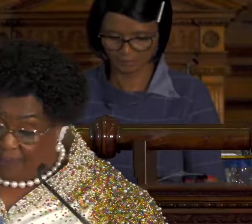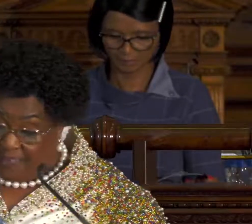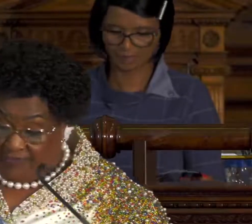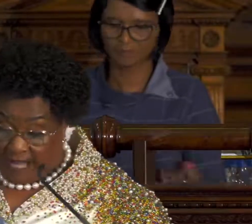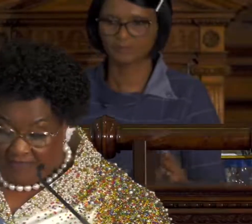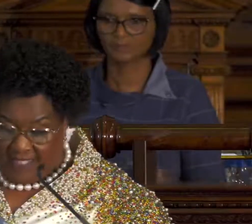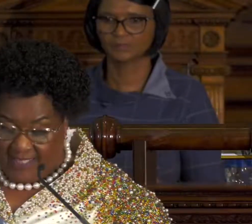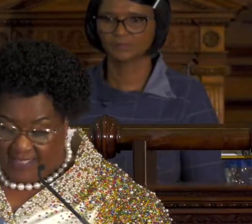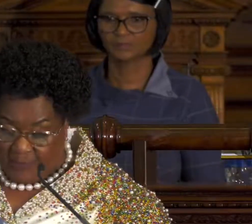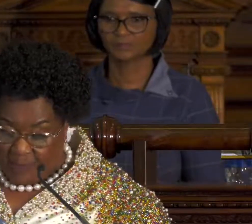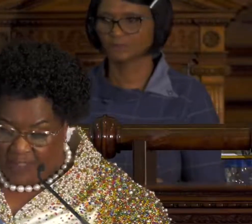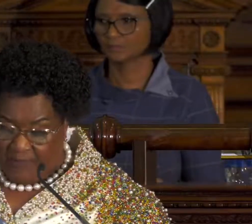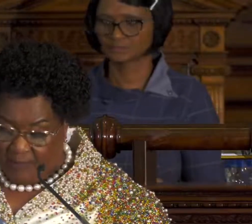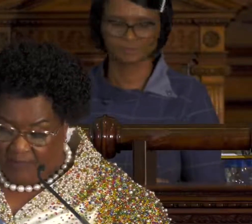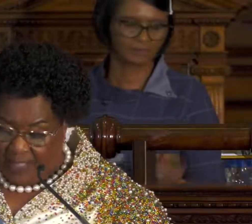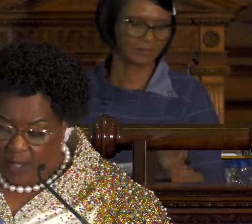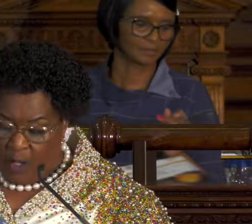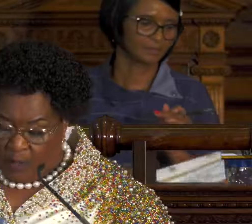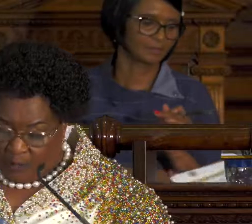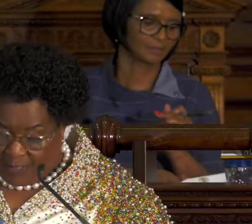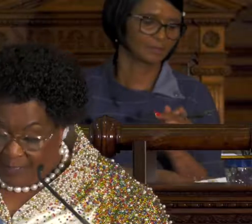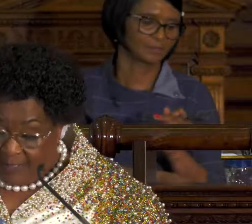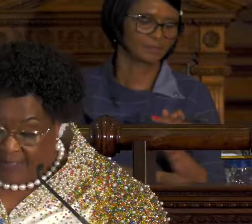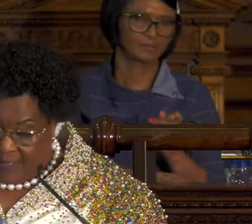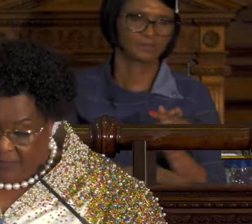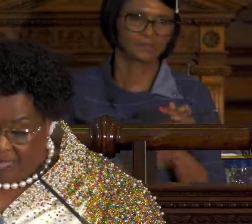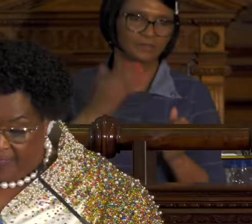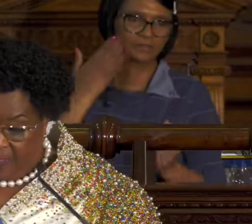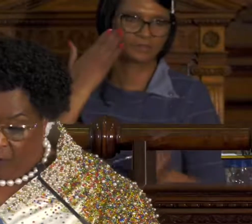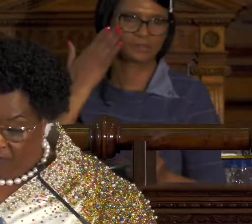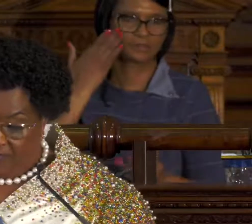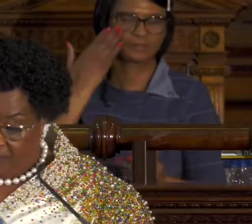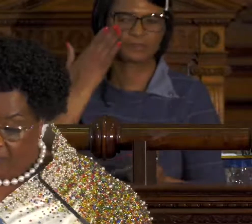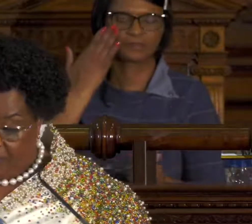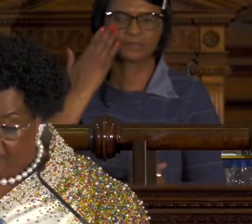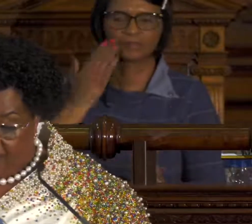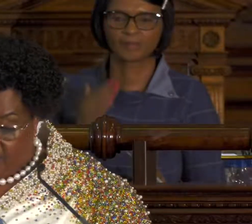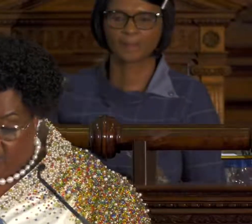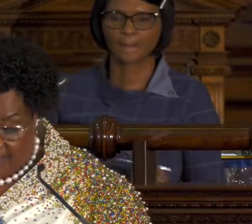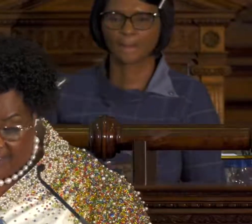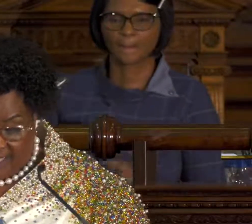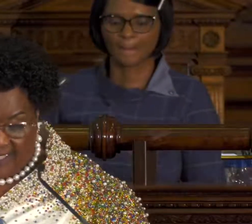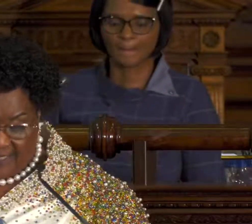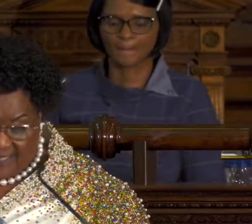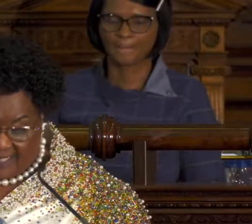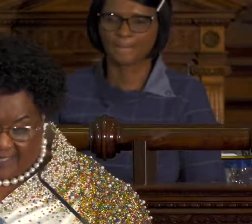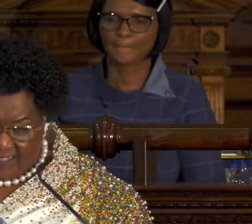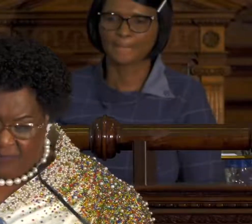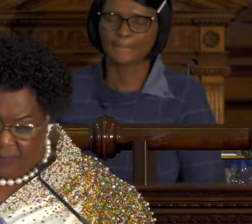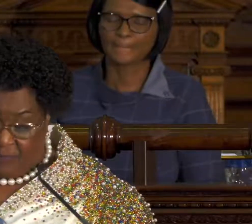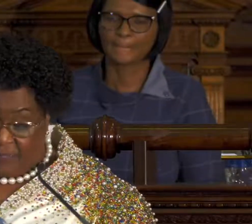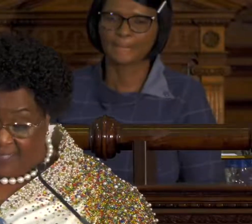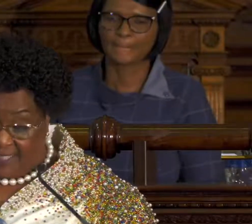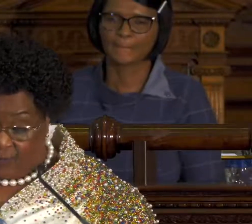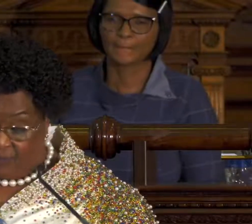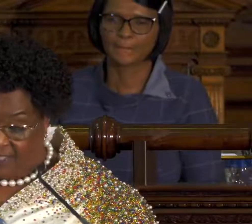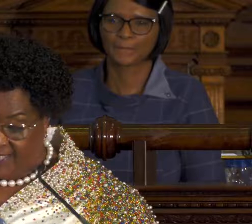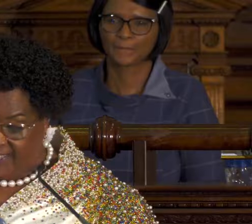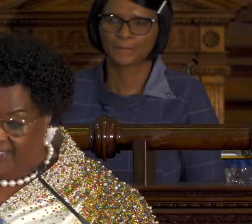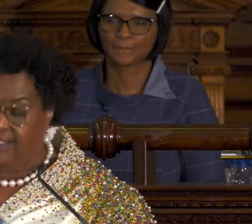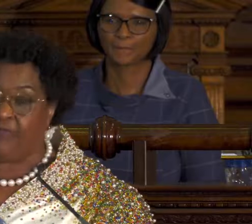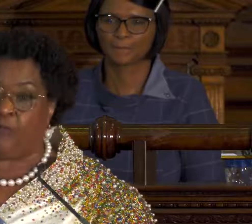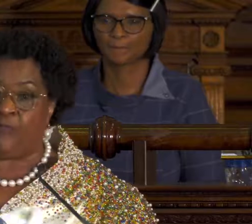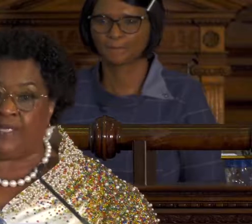of Cooperative Governance responsible for the model, the Office of the Premier is overseeing the successful implementation